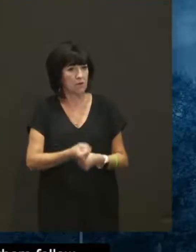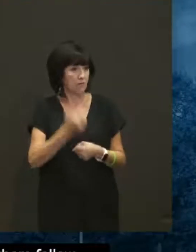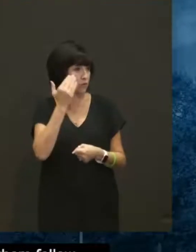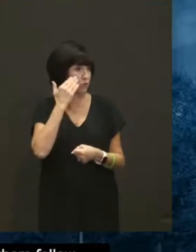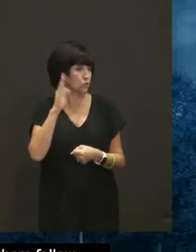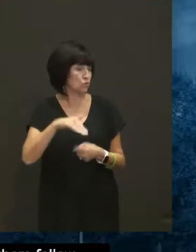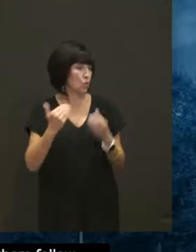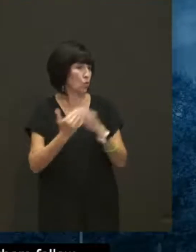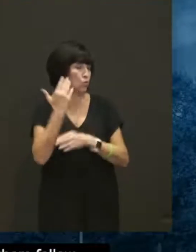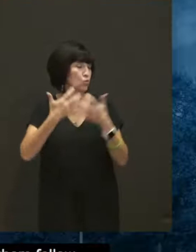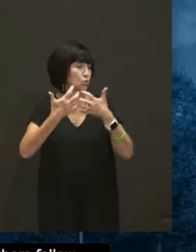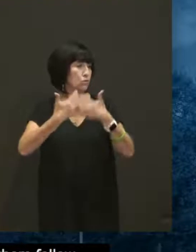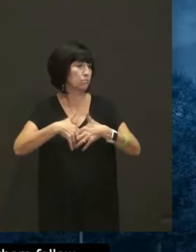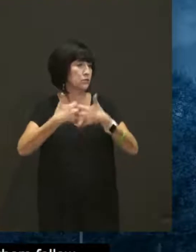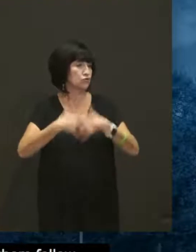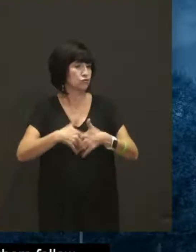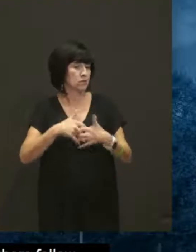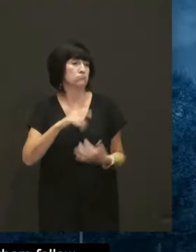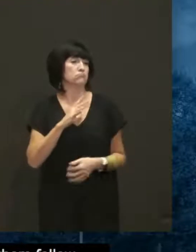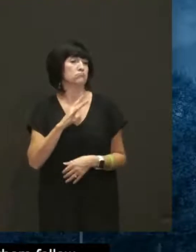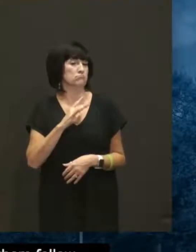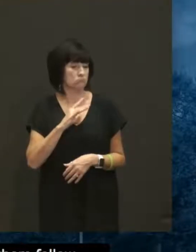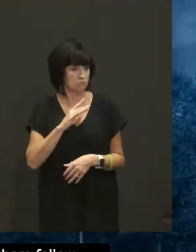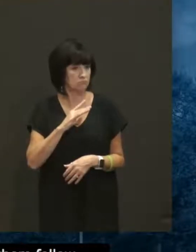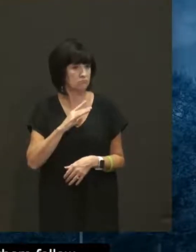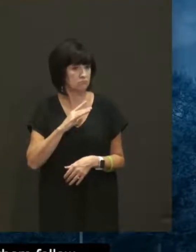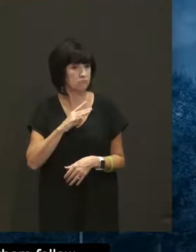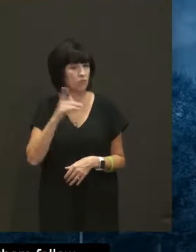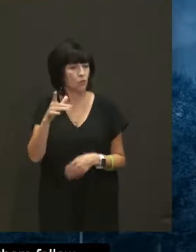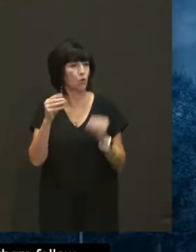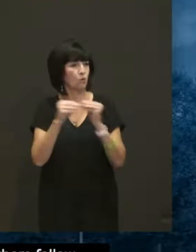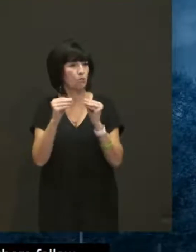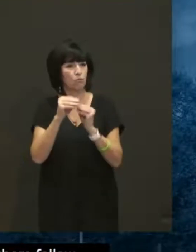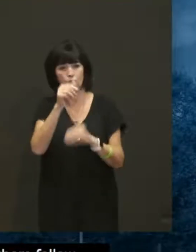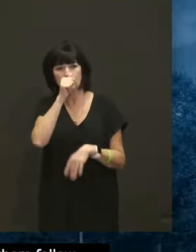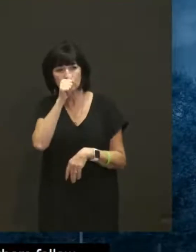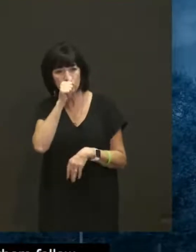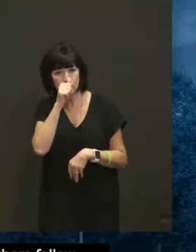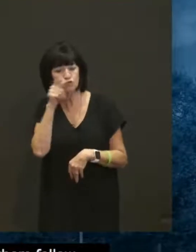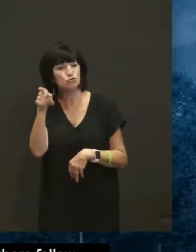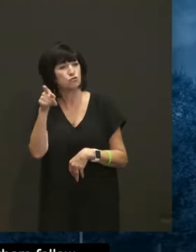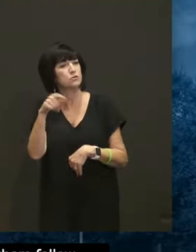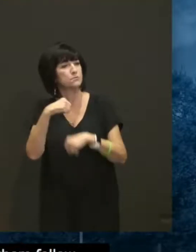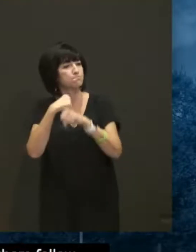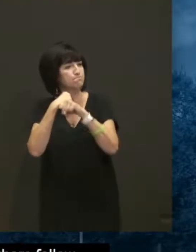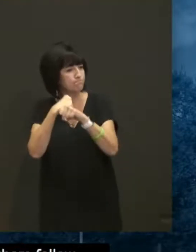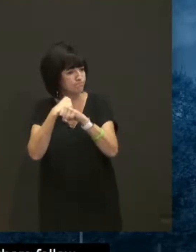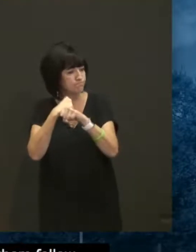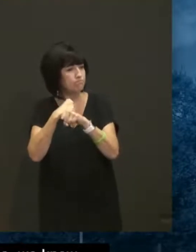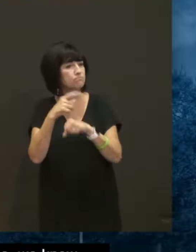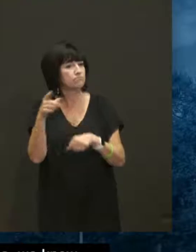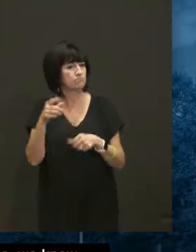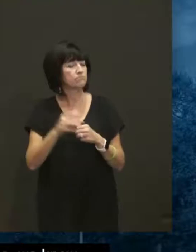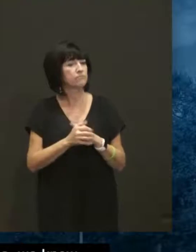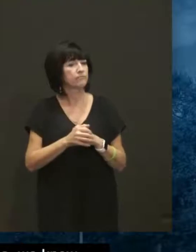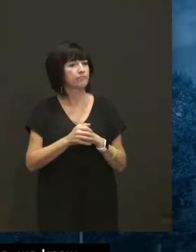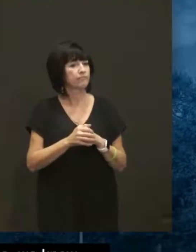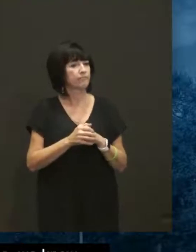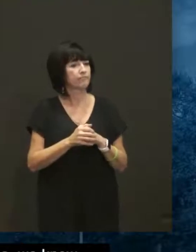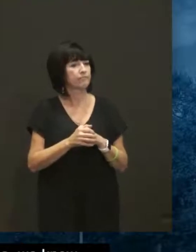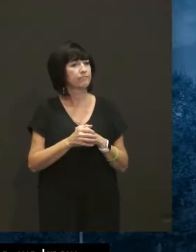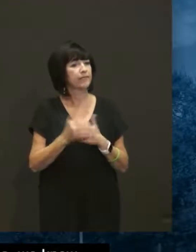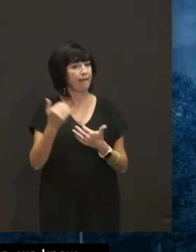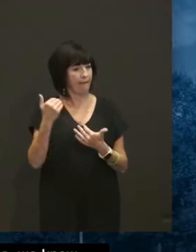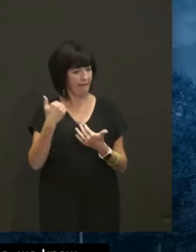great. They're much more secure than our old system. They do have a paper